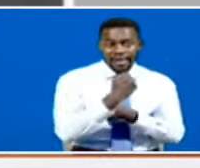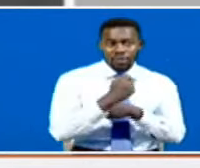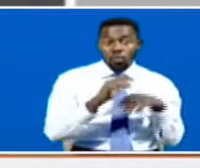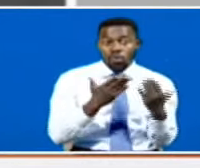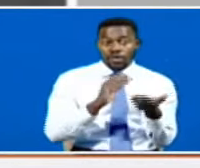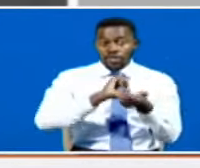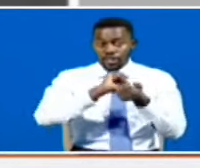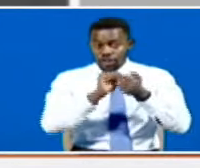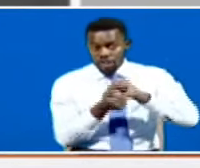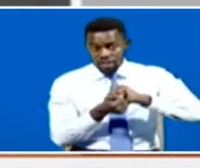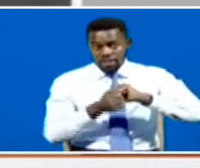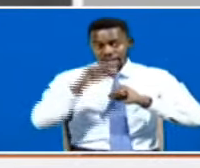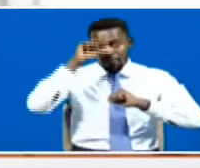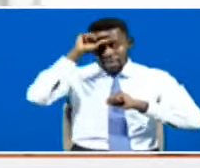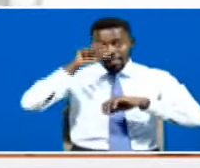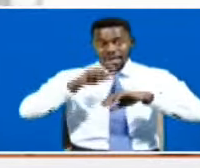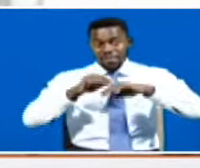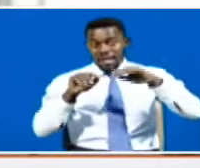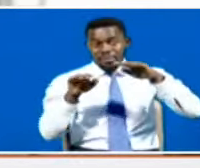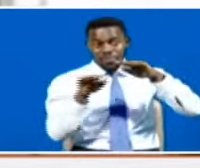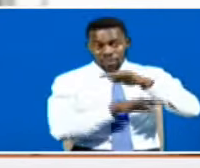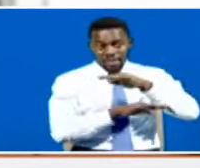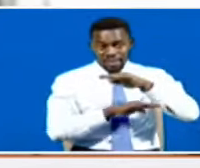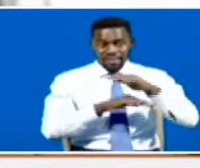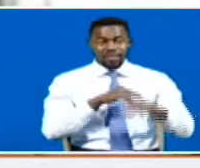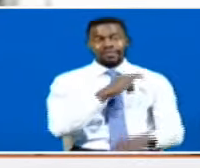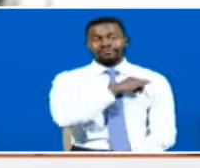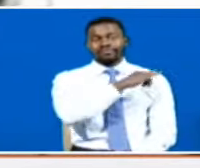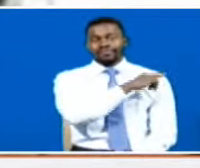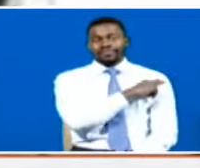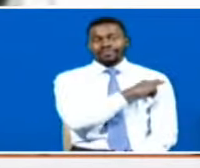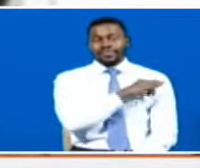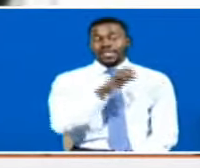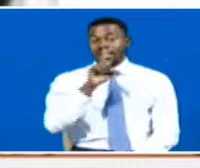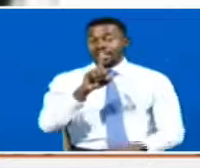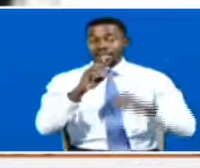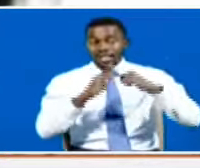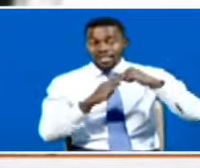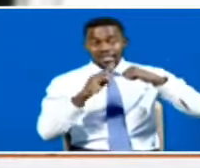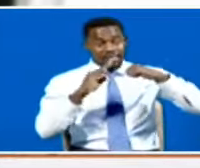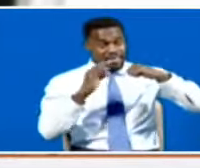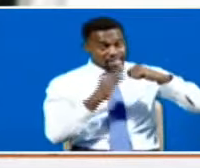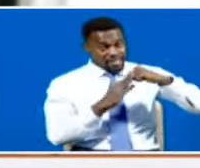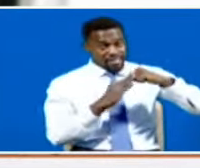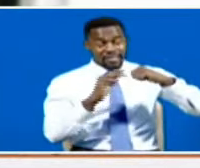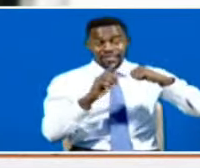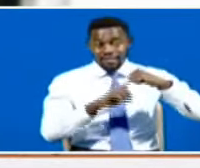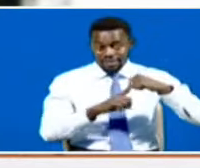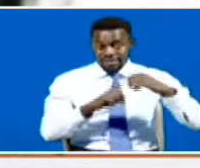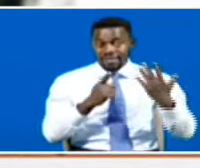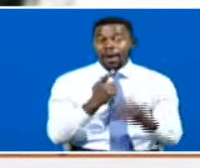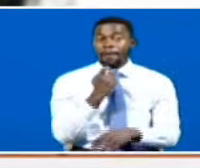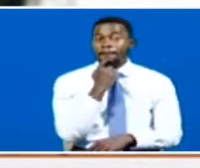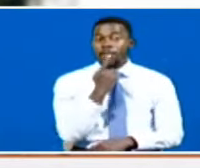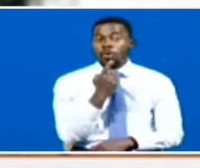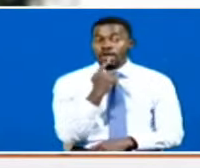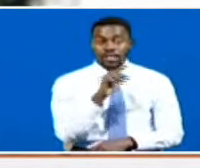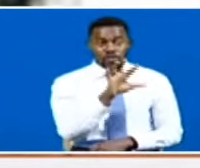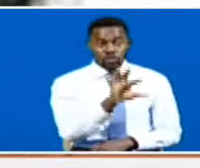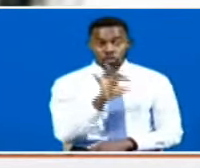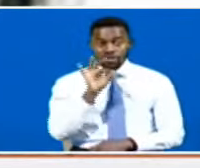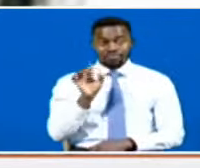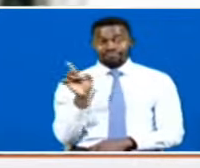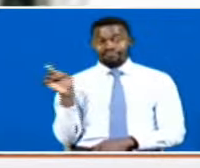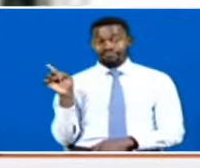Army Commander. In 1996, Kenya's second president, the late Daniel Arap Moi, appointed the